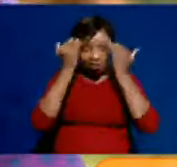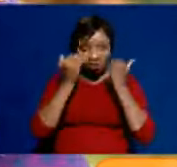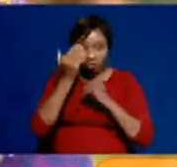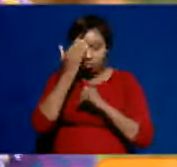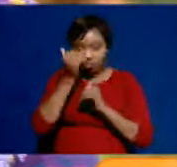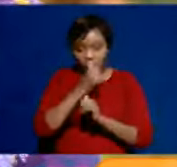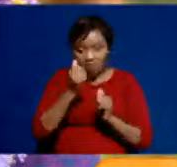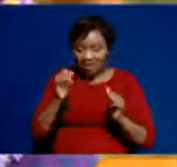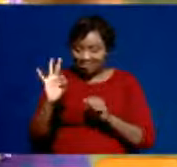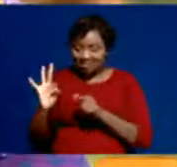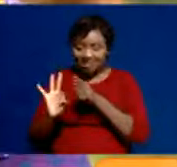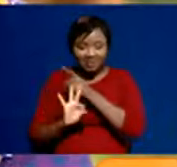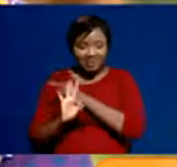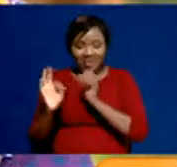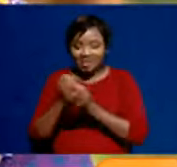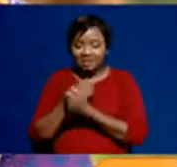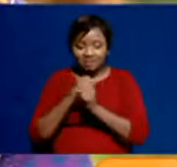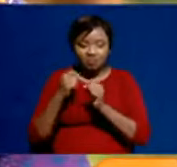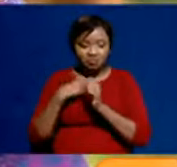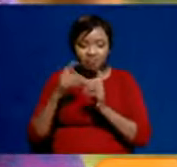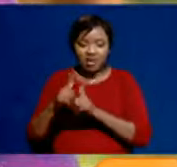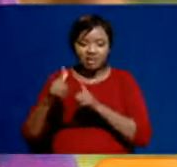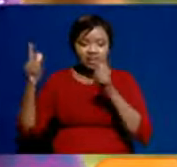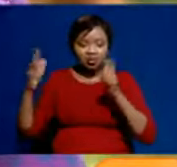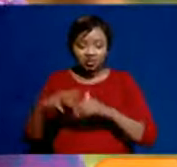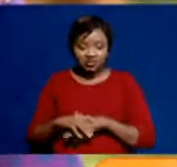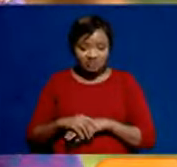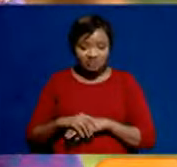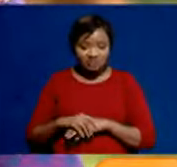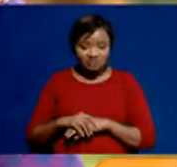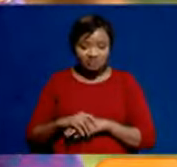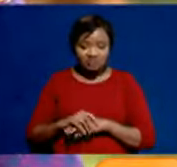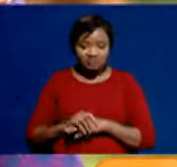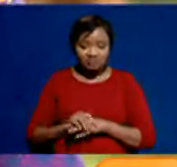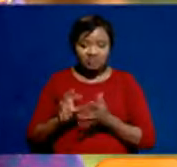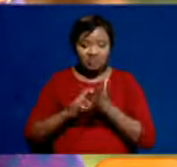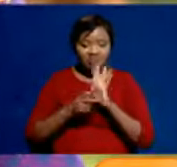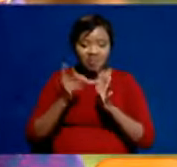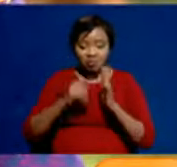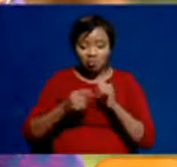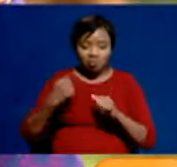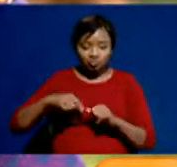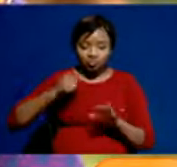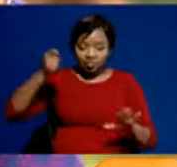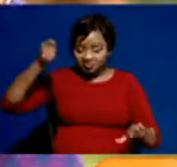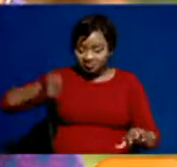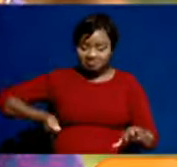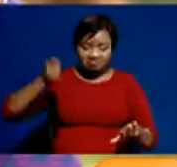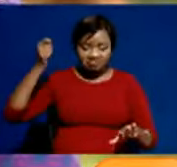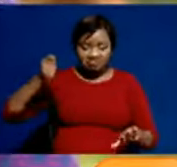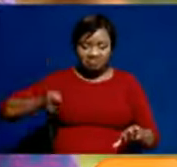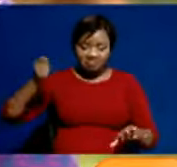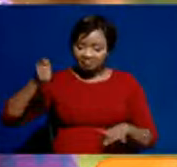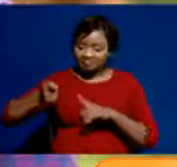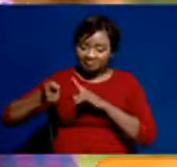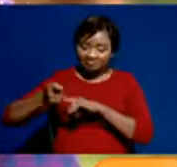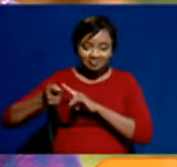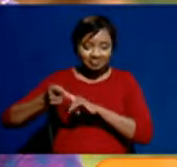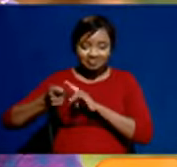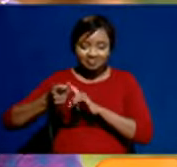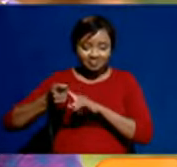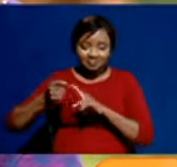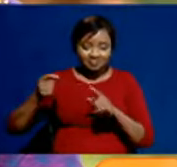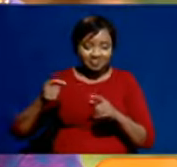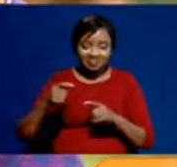three can never be a majority. So we are making judgments in this court. Some judgments are defying common